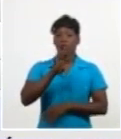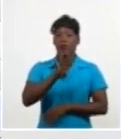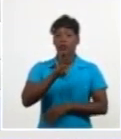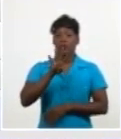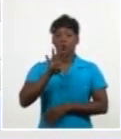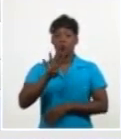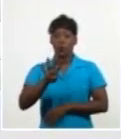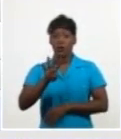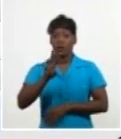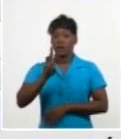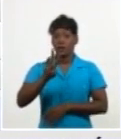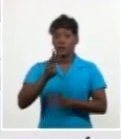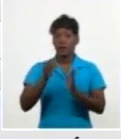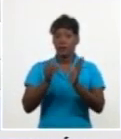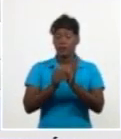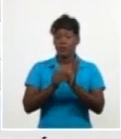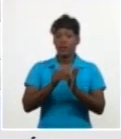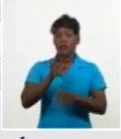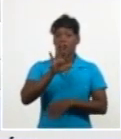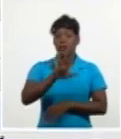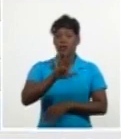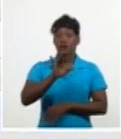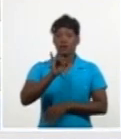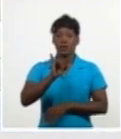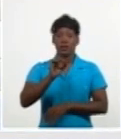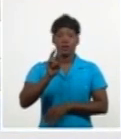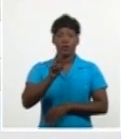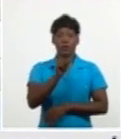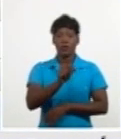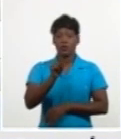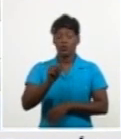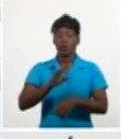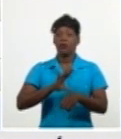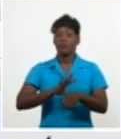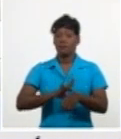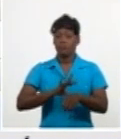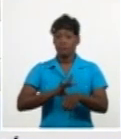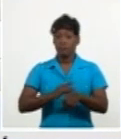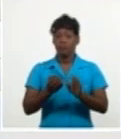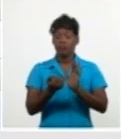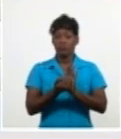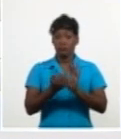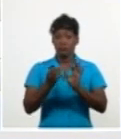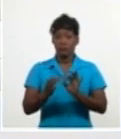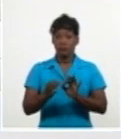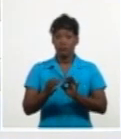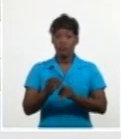7,343,562 confirmed cases. In a single day,